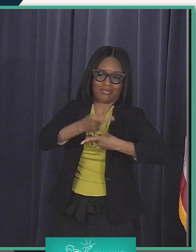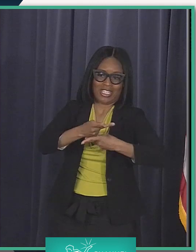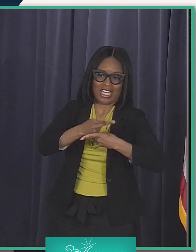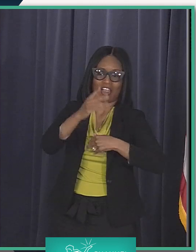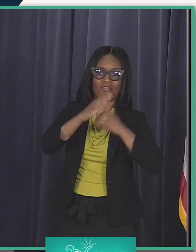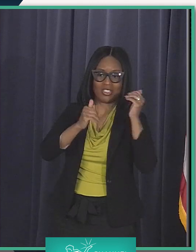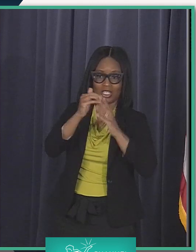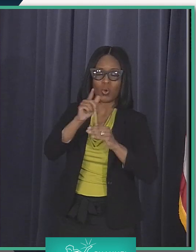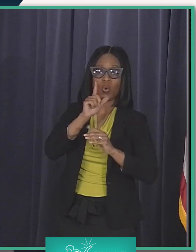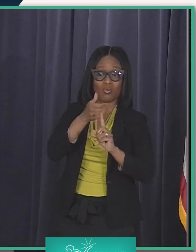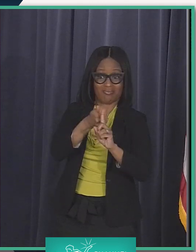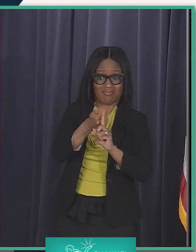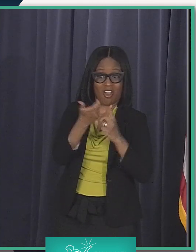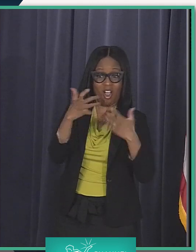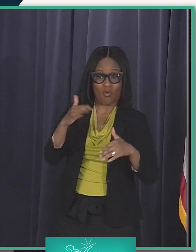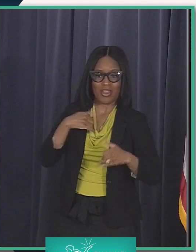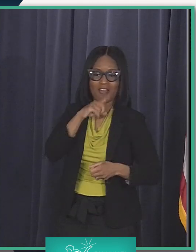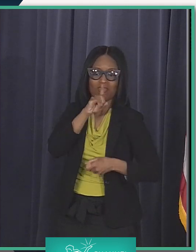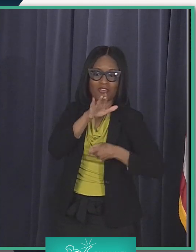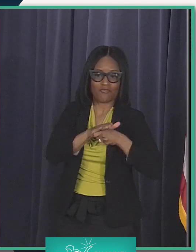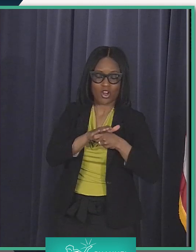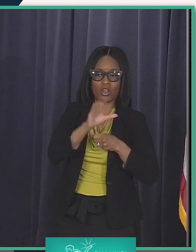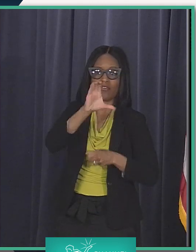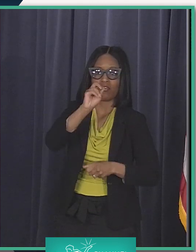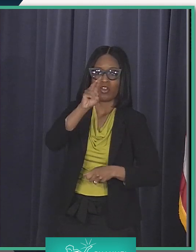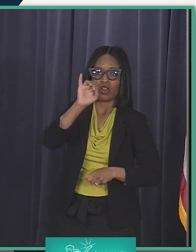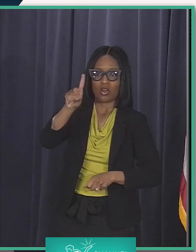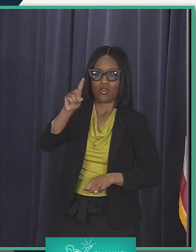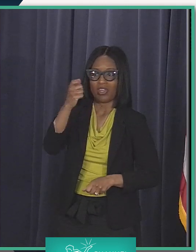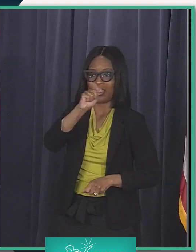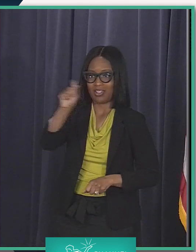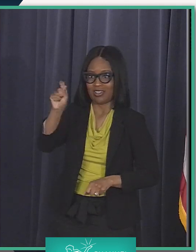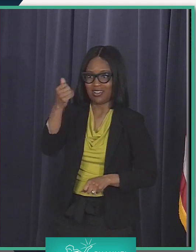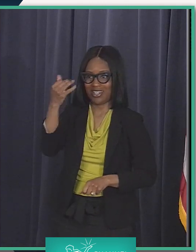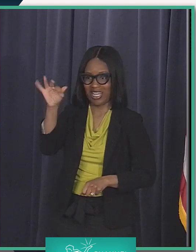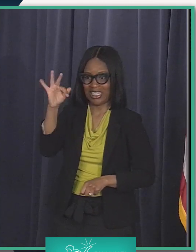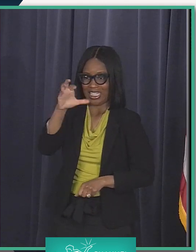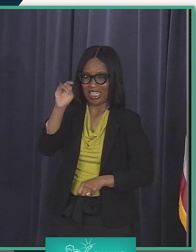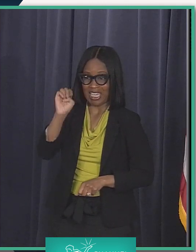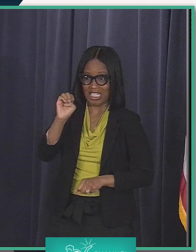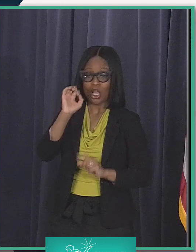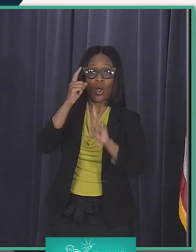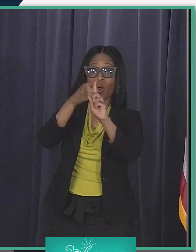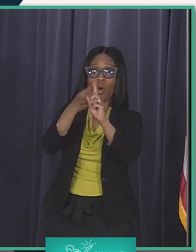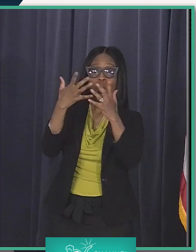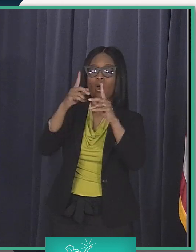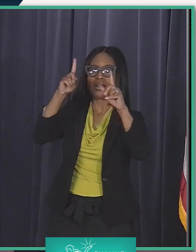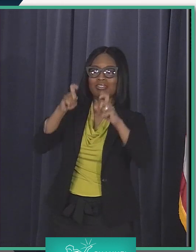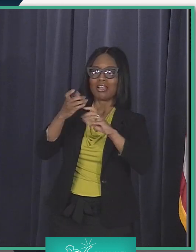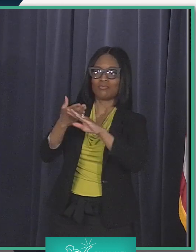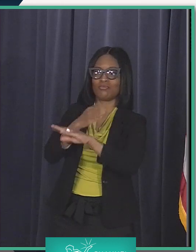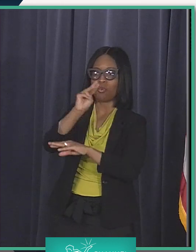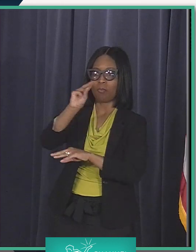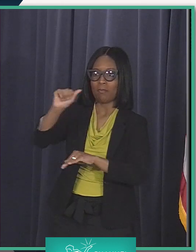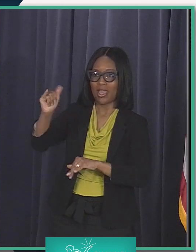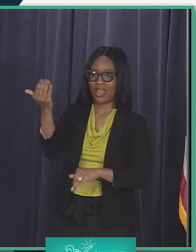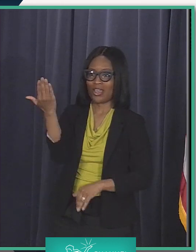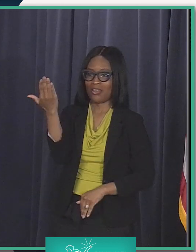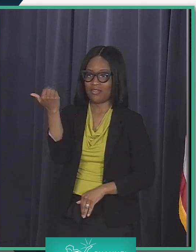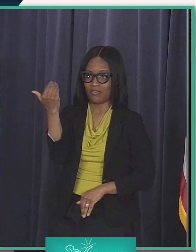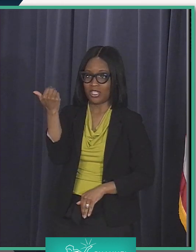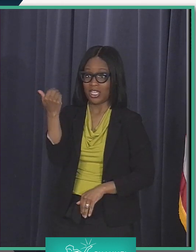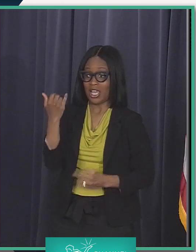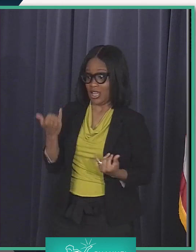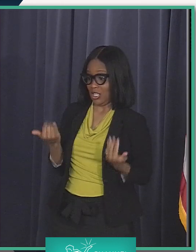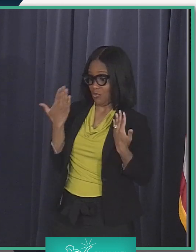have confirmed COVID-19 cases. So again, our goal was to test all of them by May 15th. This morning, the team tested